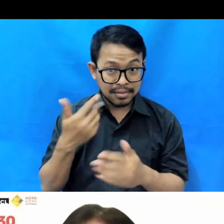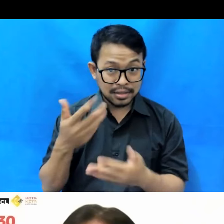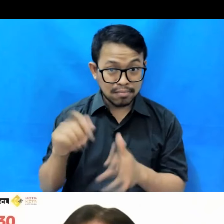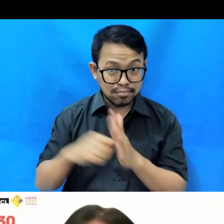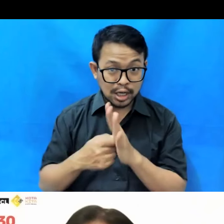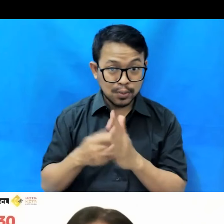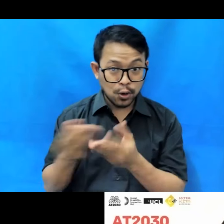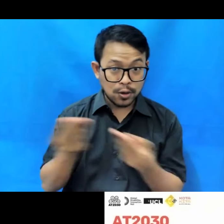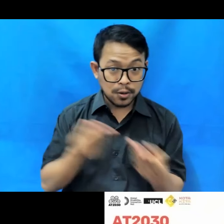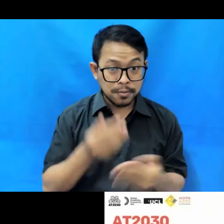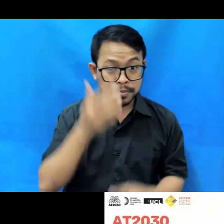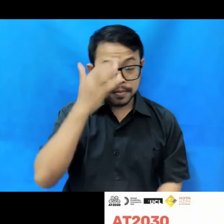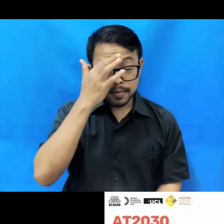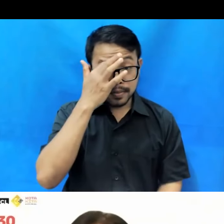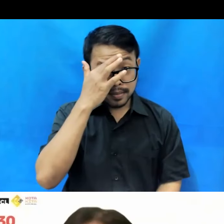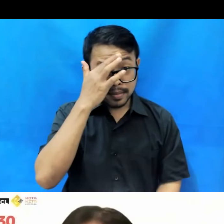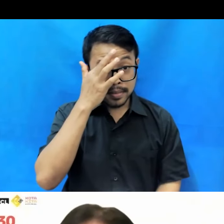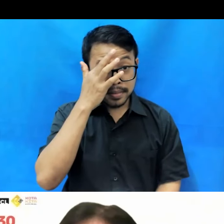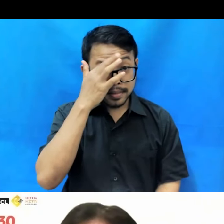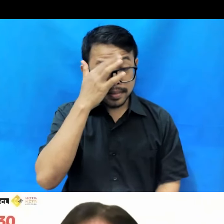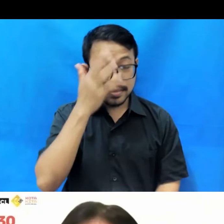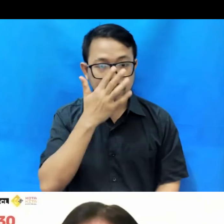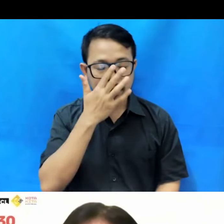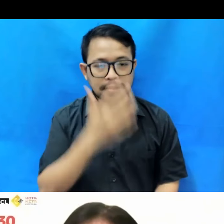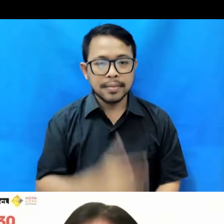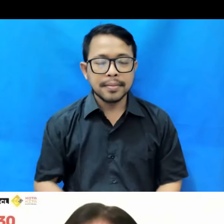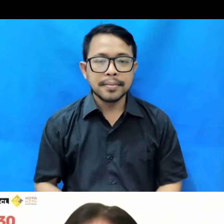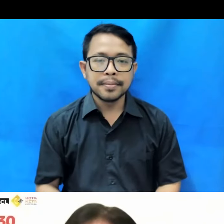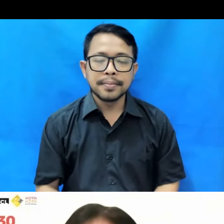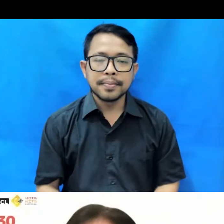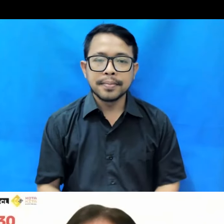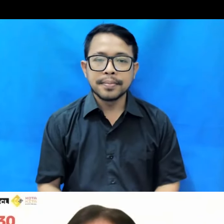Sumilir, are you with us in Zoom?